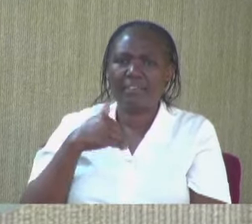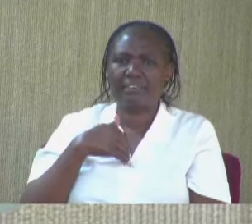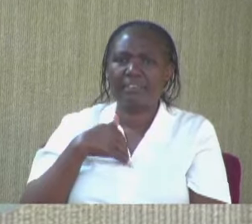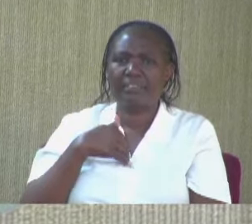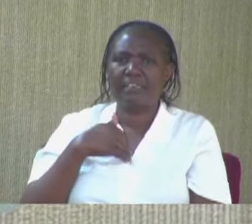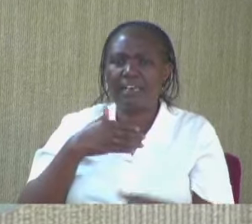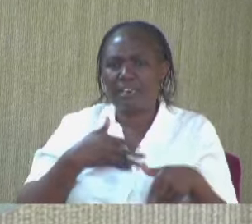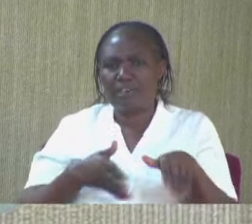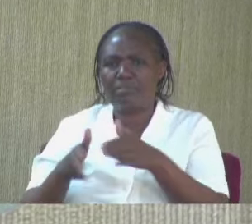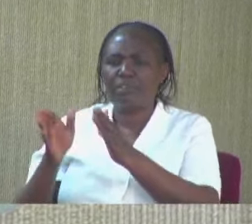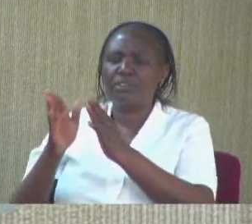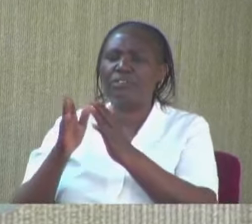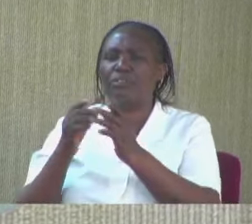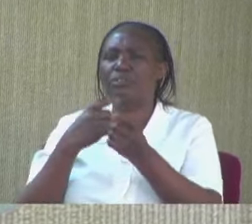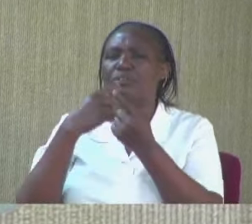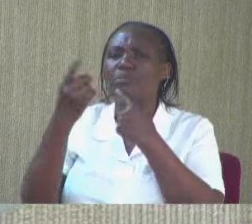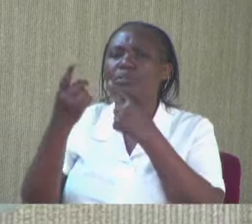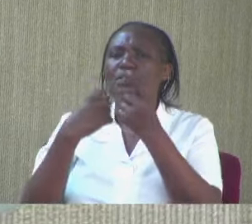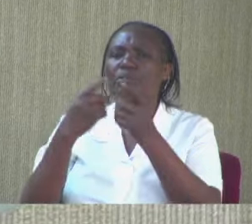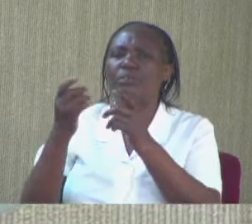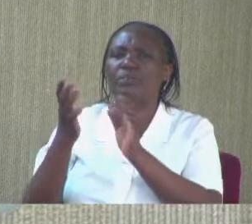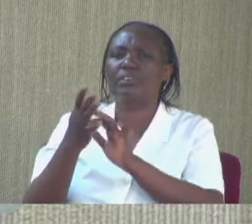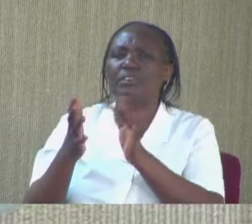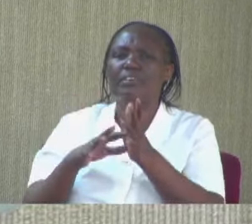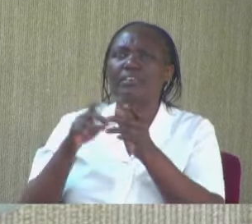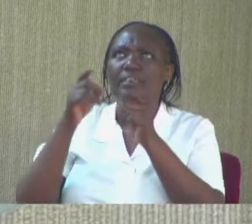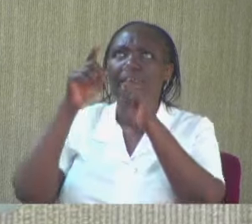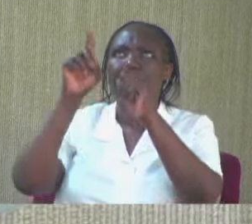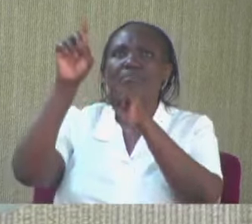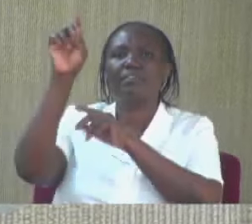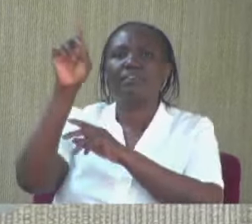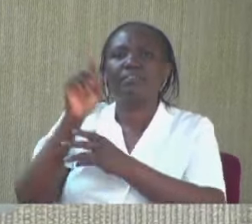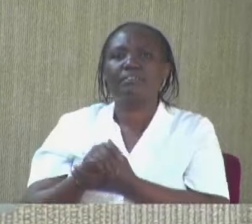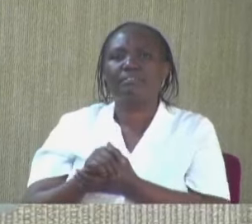to speak to Jesus himself?